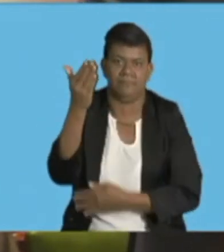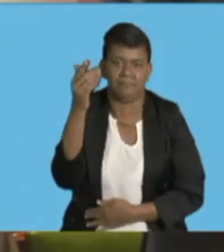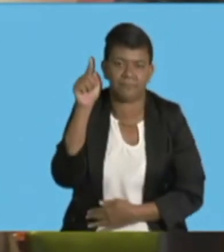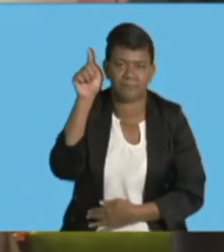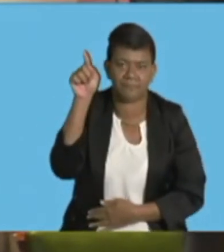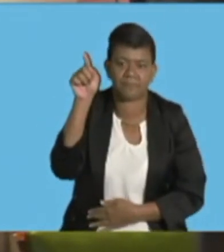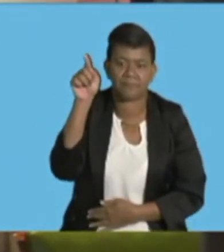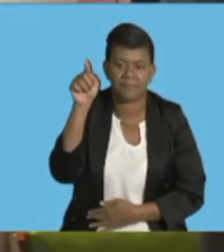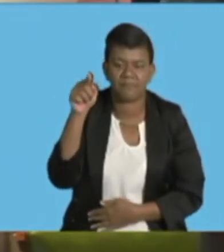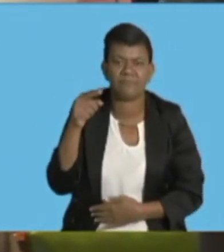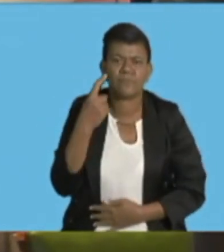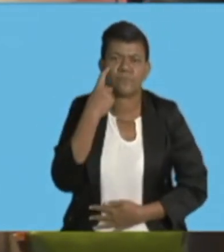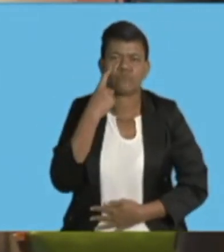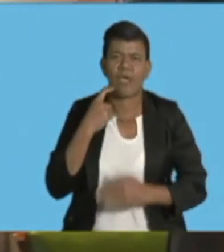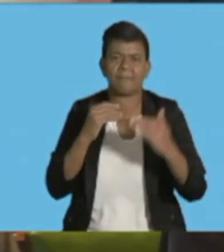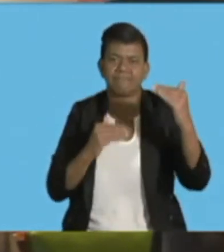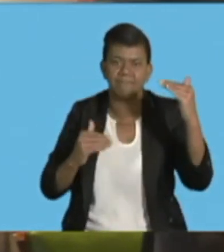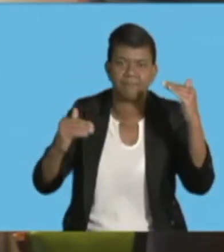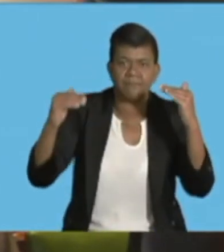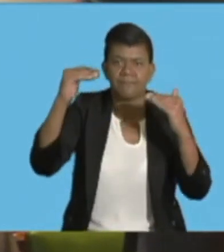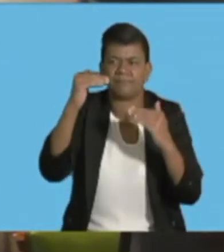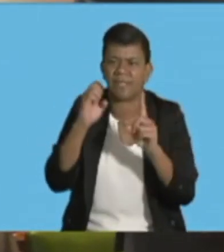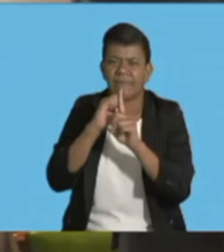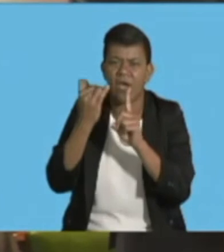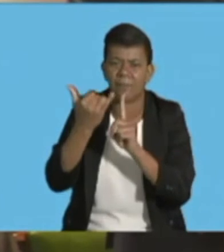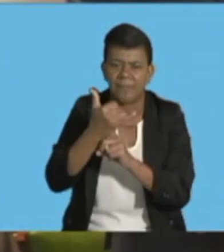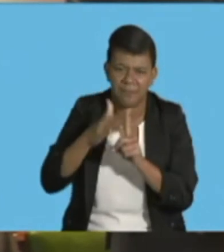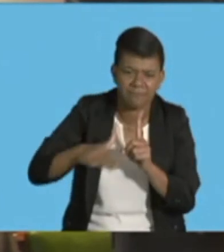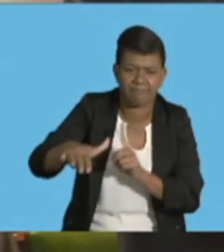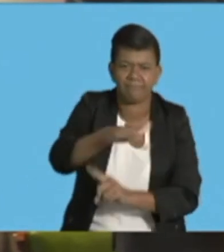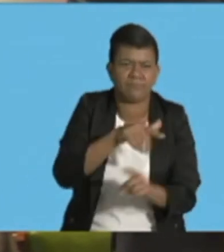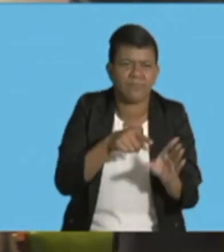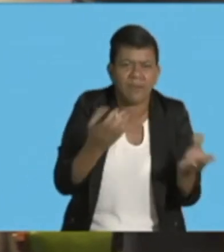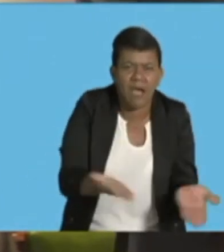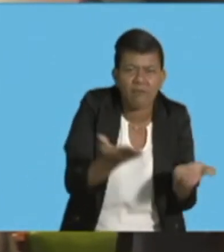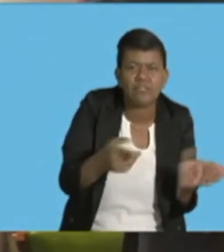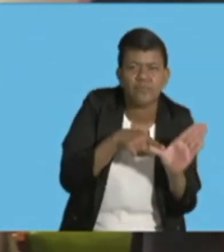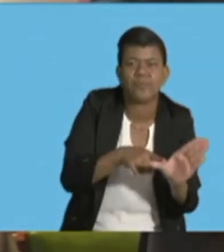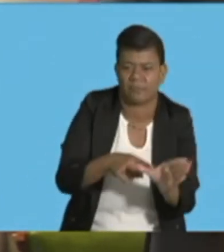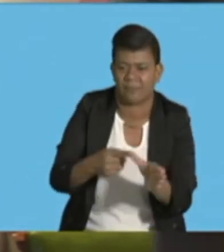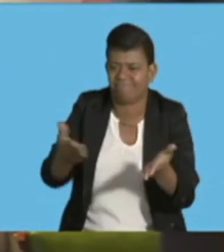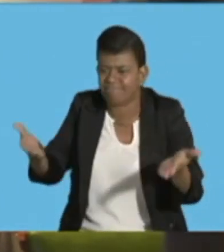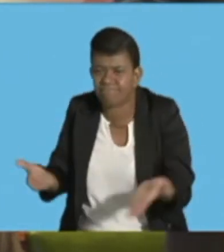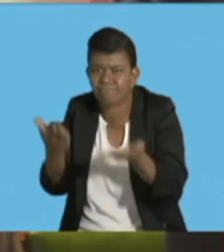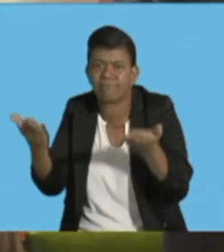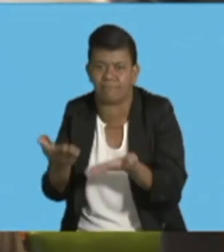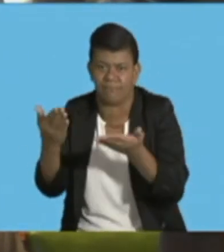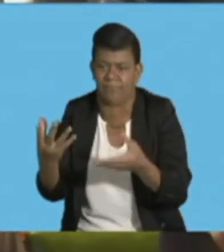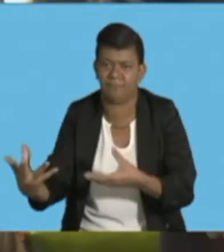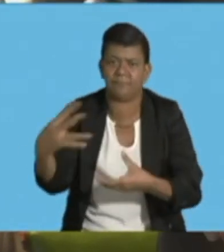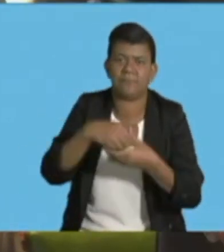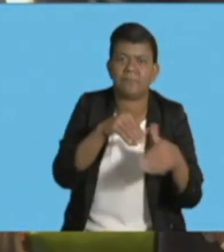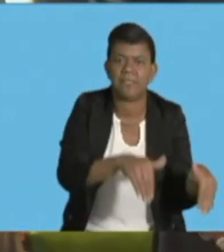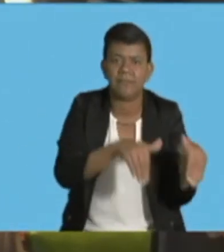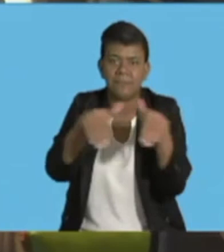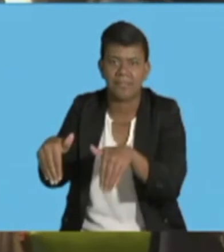enhanced social and political drivers as well as youth and public engagement. Mr. Speaker, sir, this, of course, all of this feeds into the